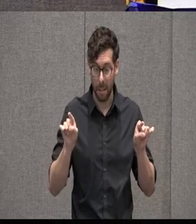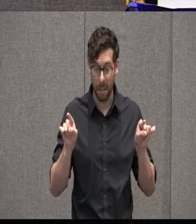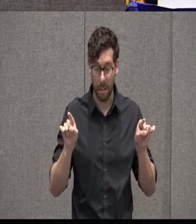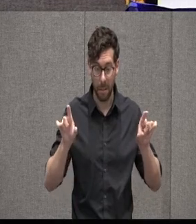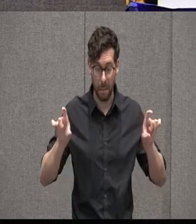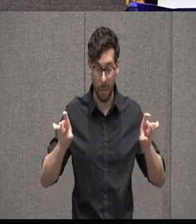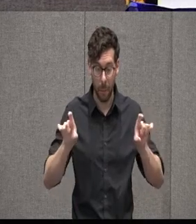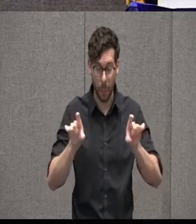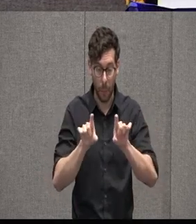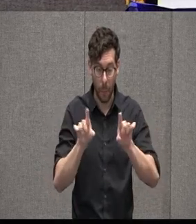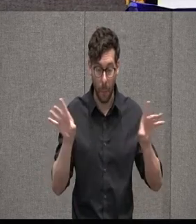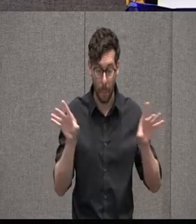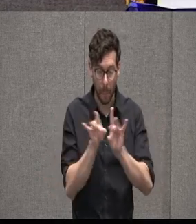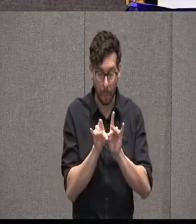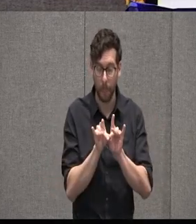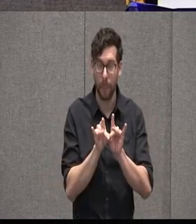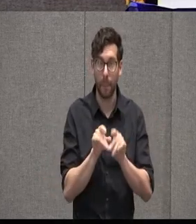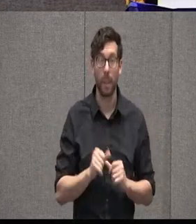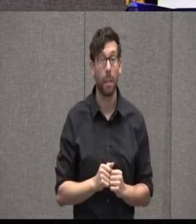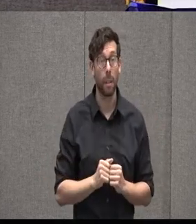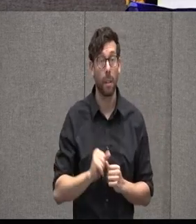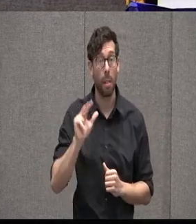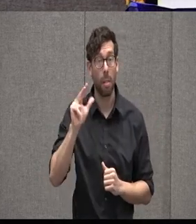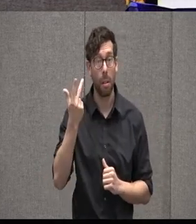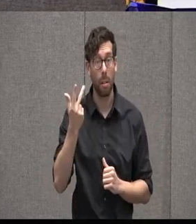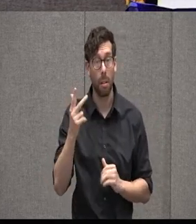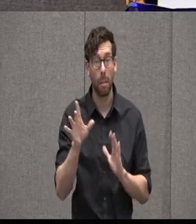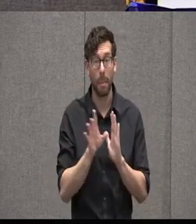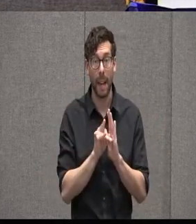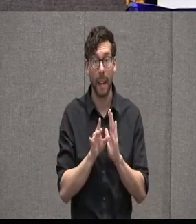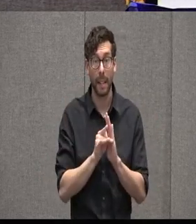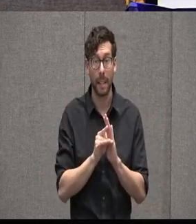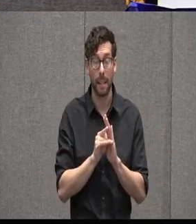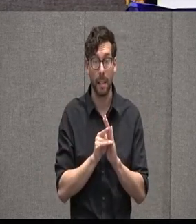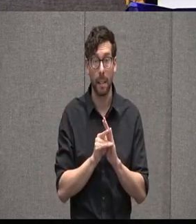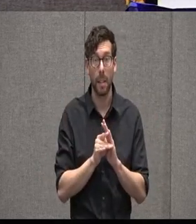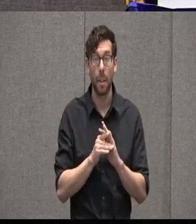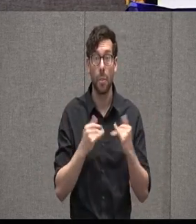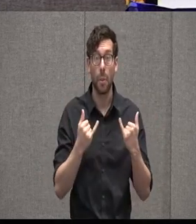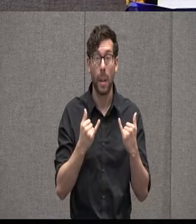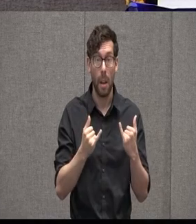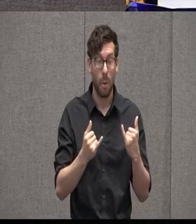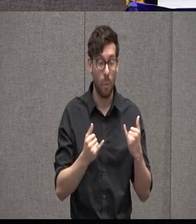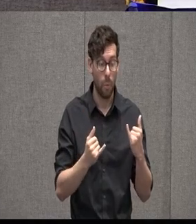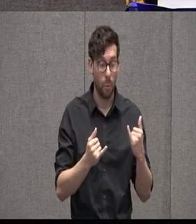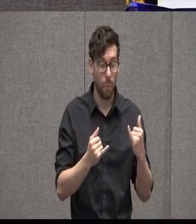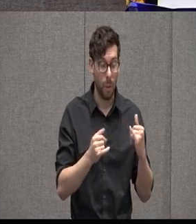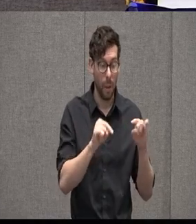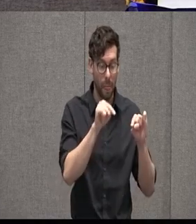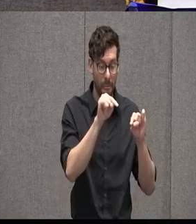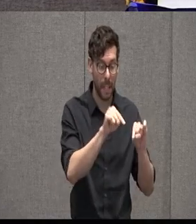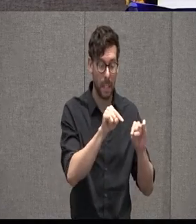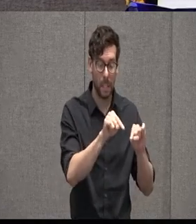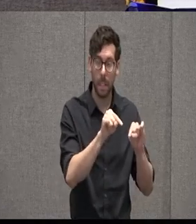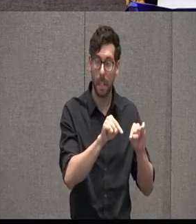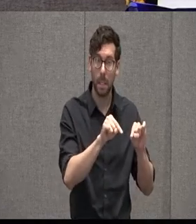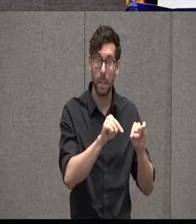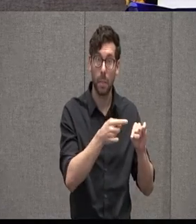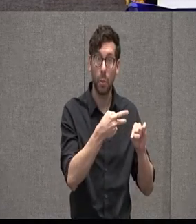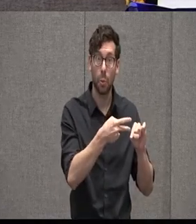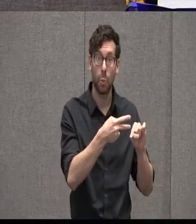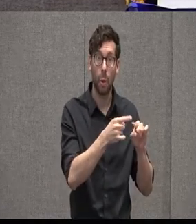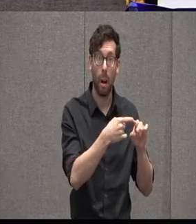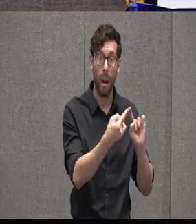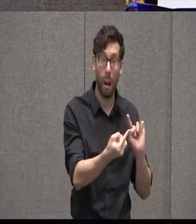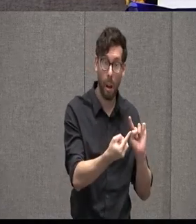test this third magnet. So these two magnets are the opposite of this magnet